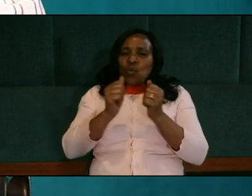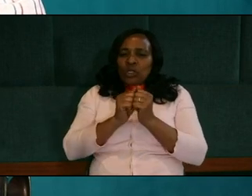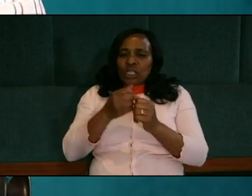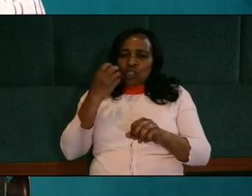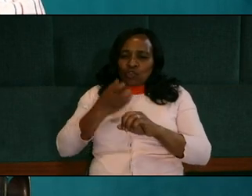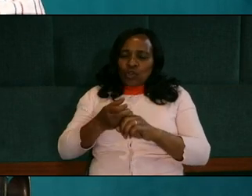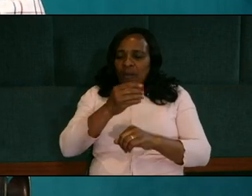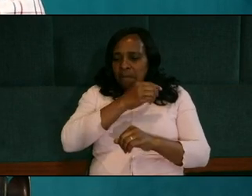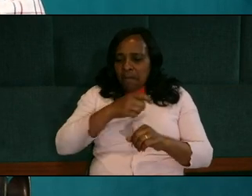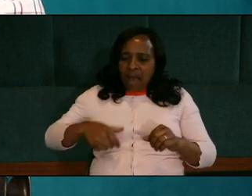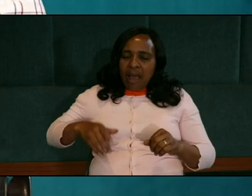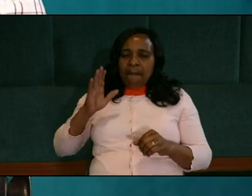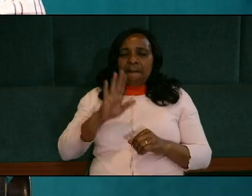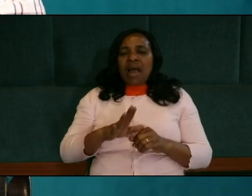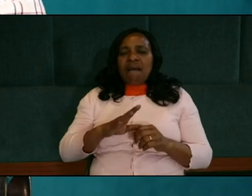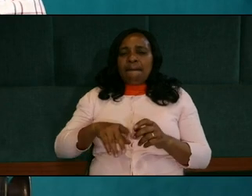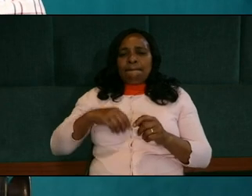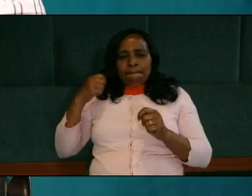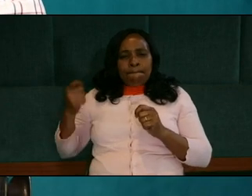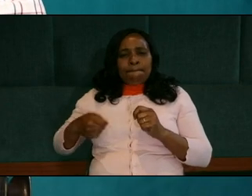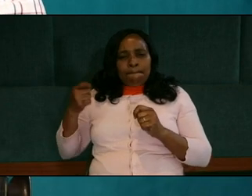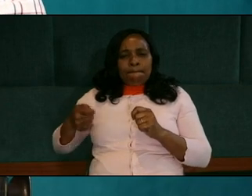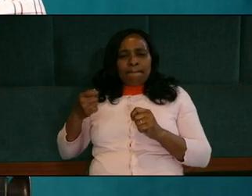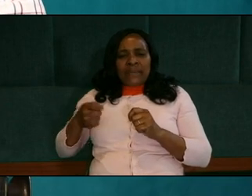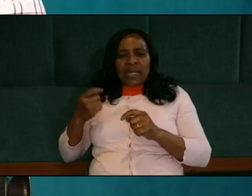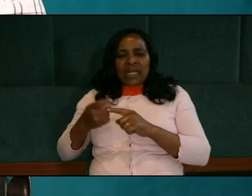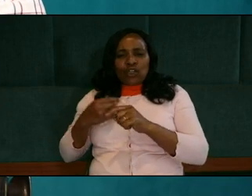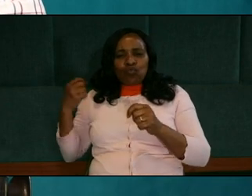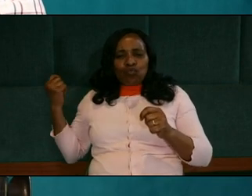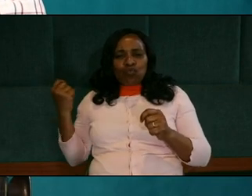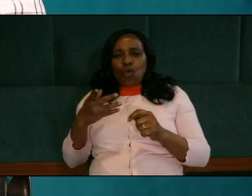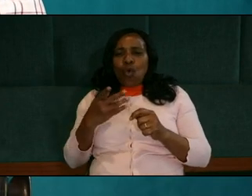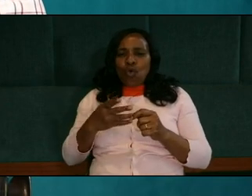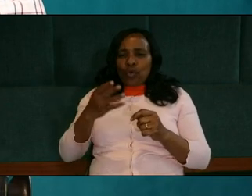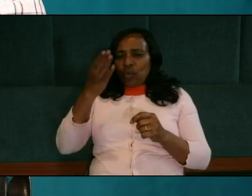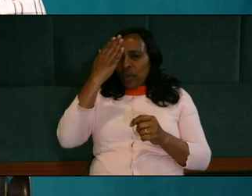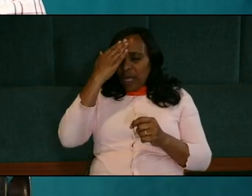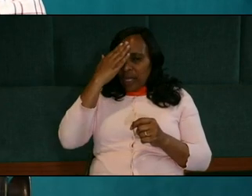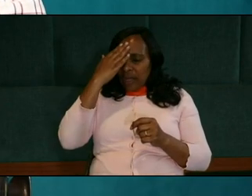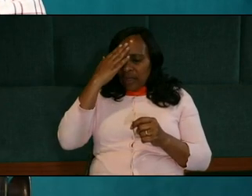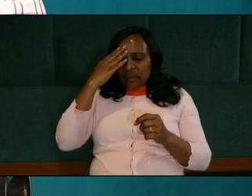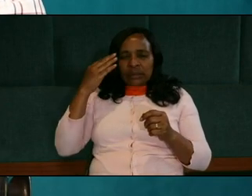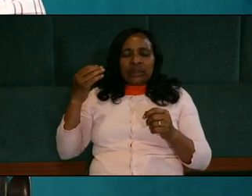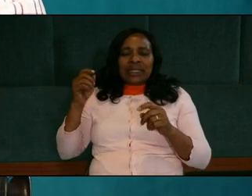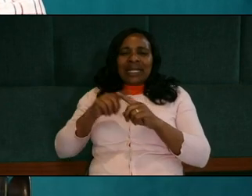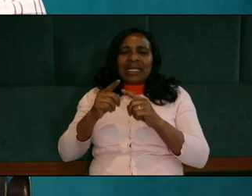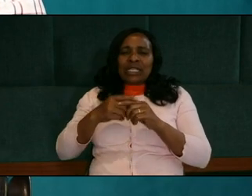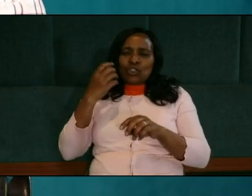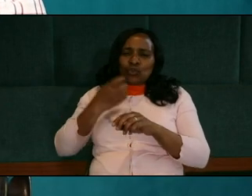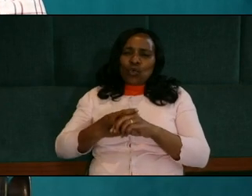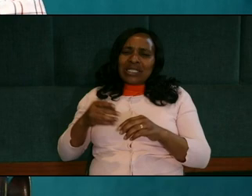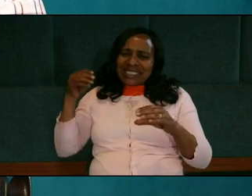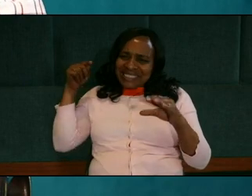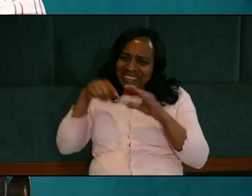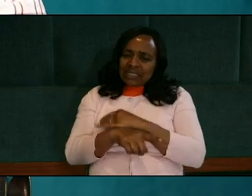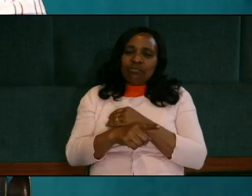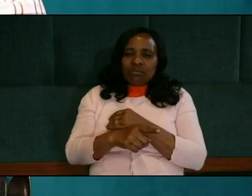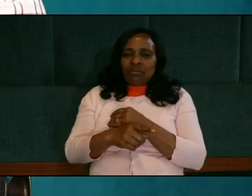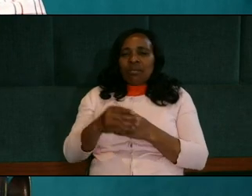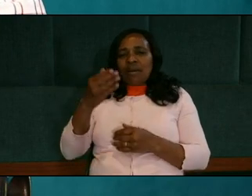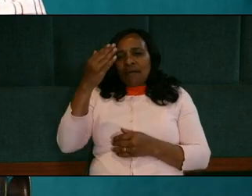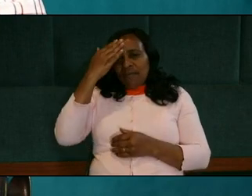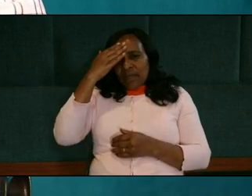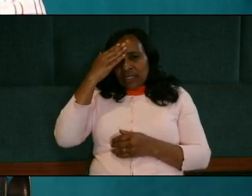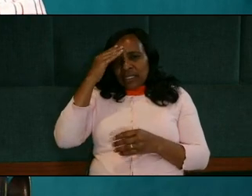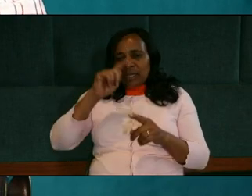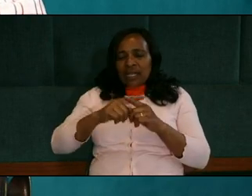out a stone, he slung it and struck the Philistine on the forehead. The stone sank into his forehead, and he fell